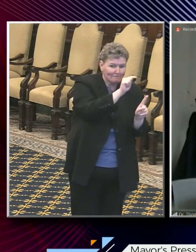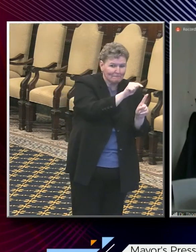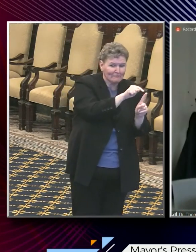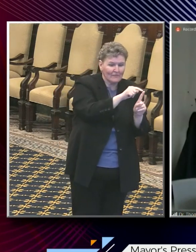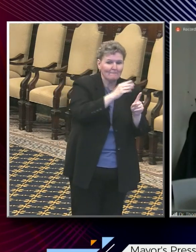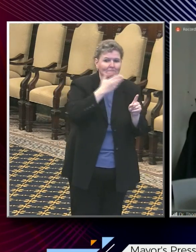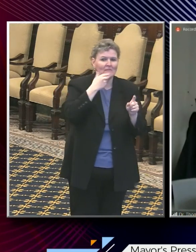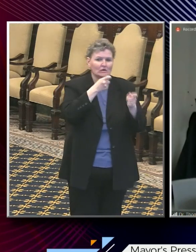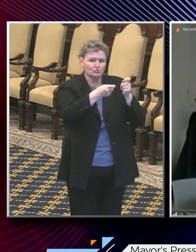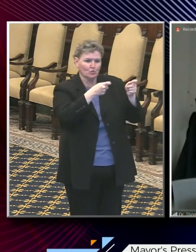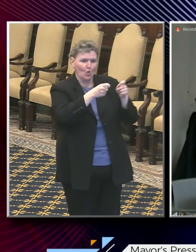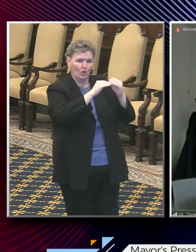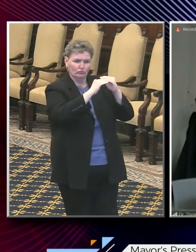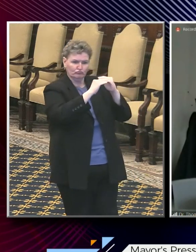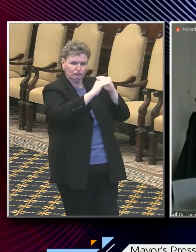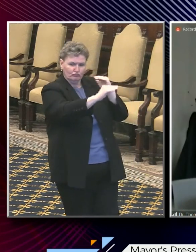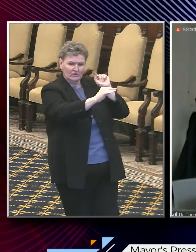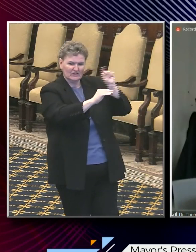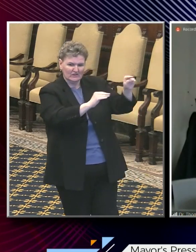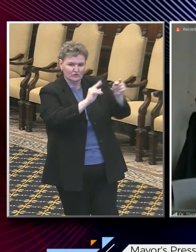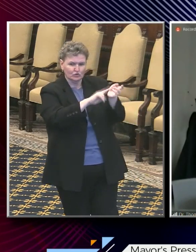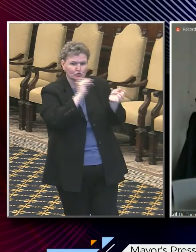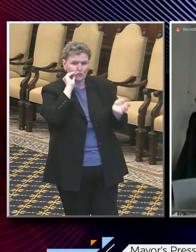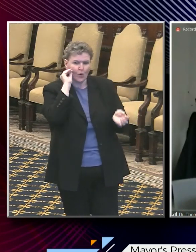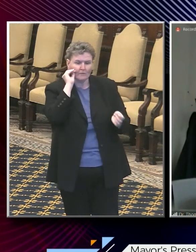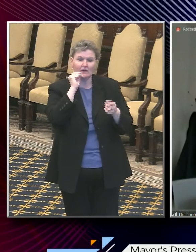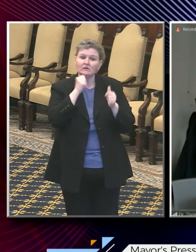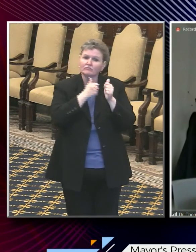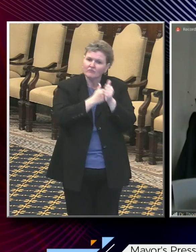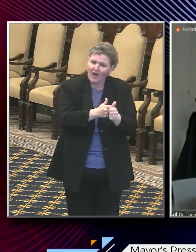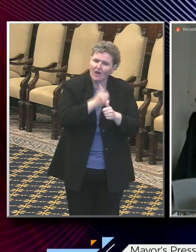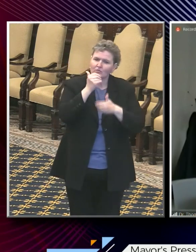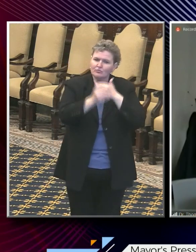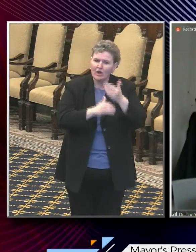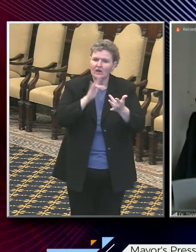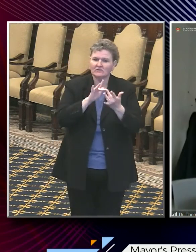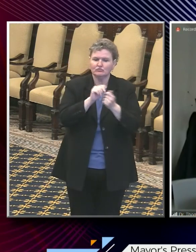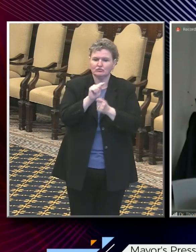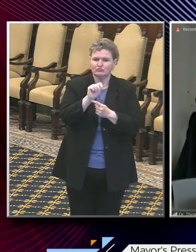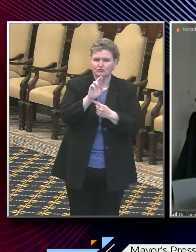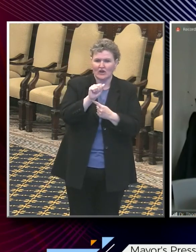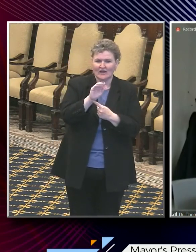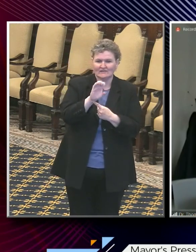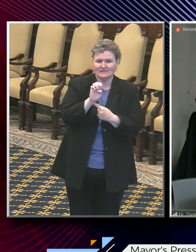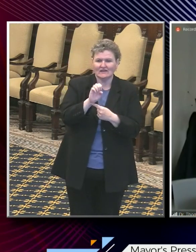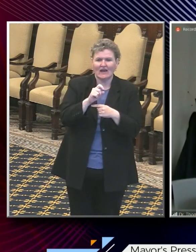get to less than 50 infections per day, then we can open the city.